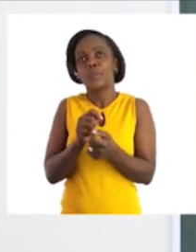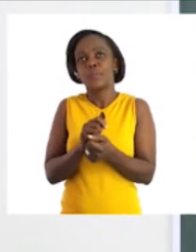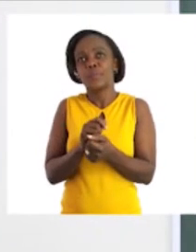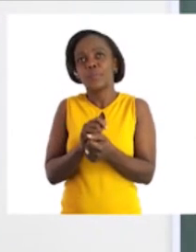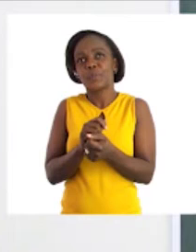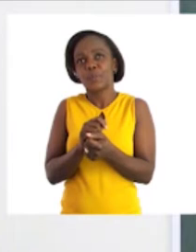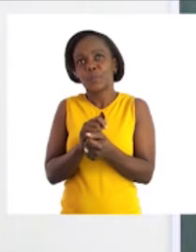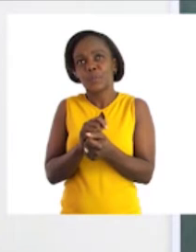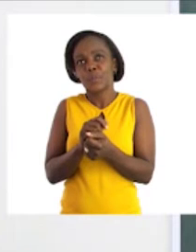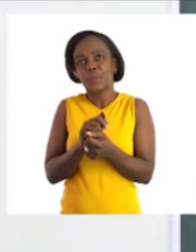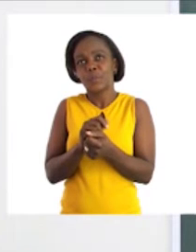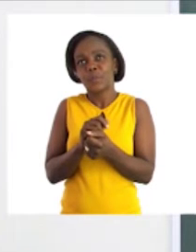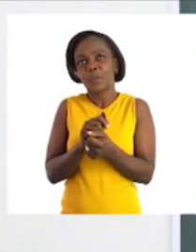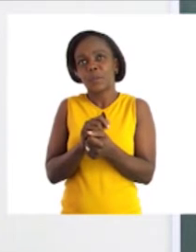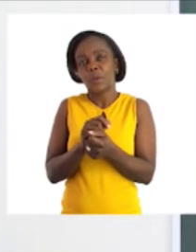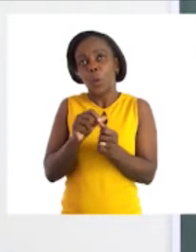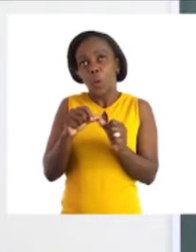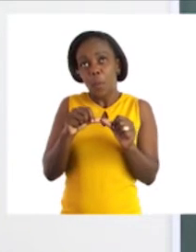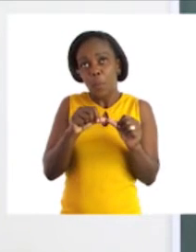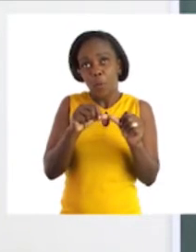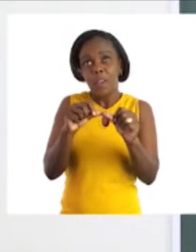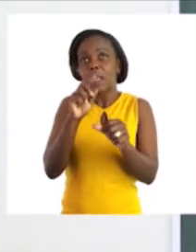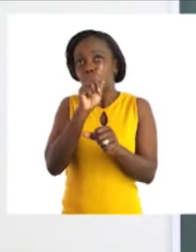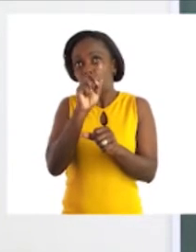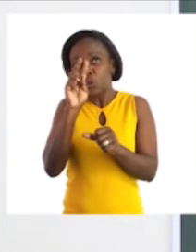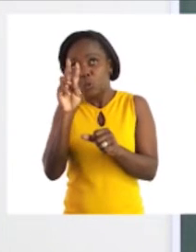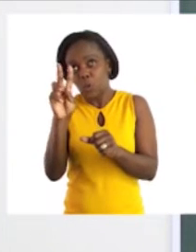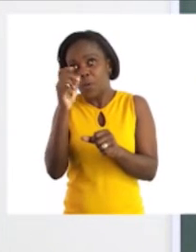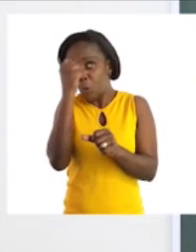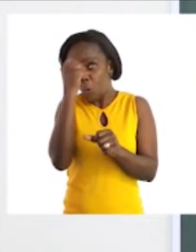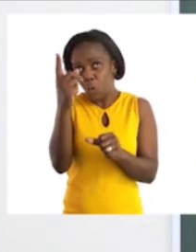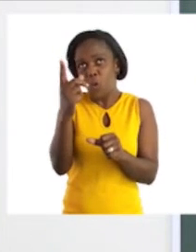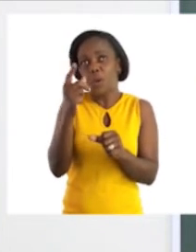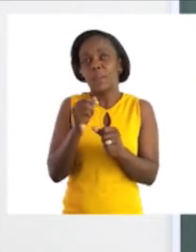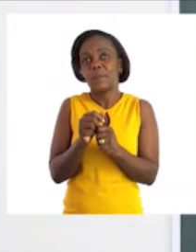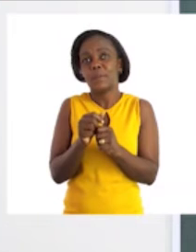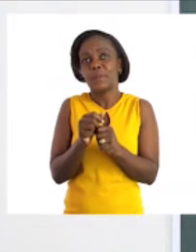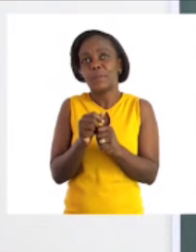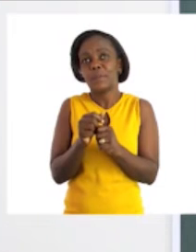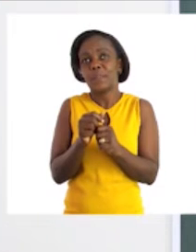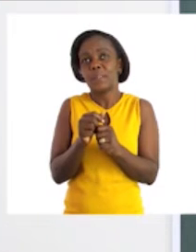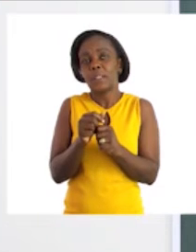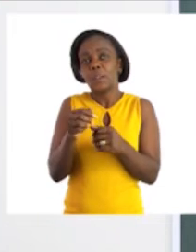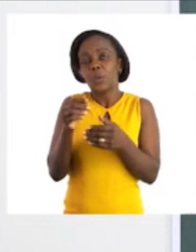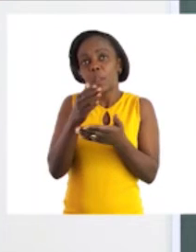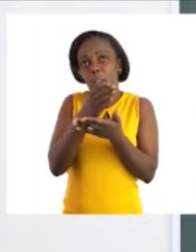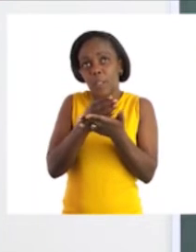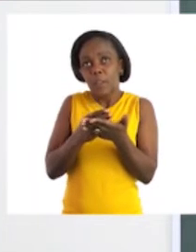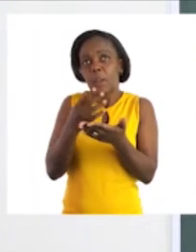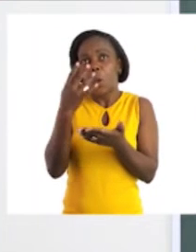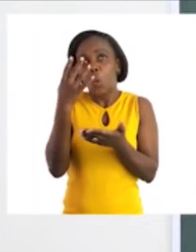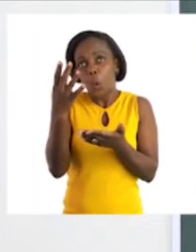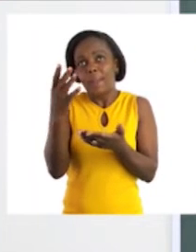to a o'clock when it's on the 12. So we are going to say quarter to 8. We are approaching